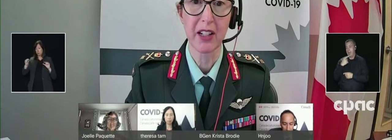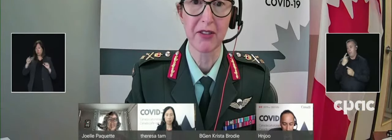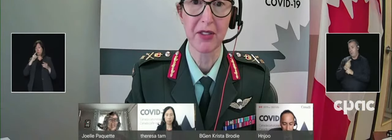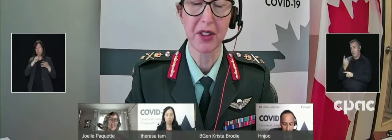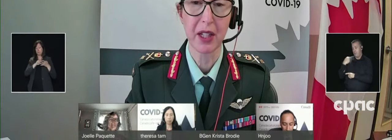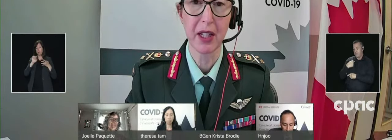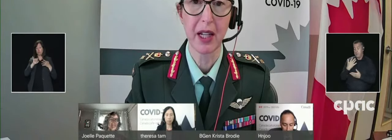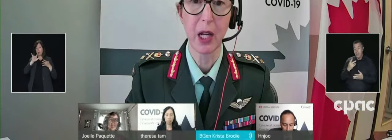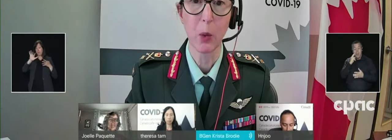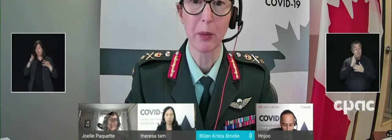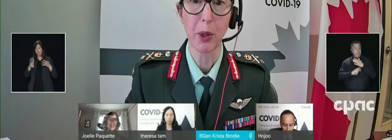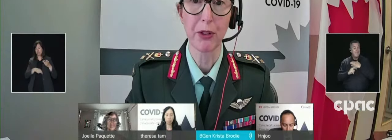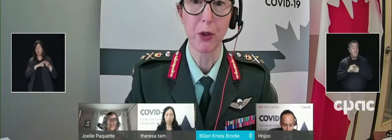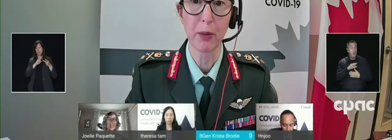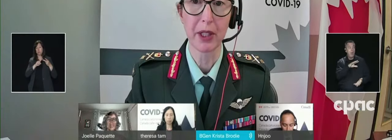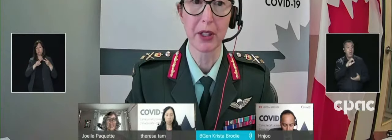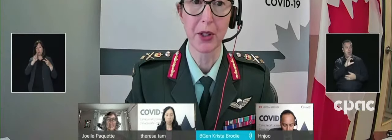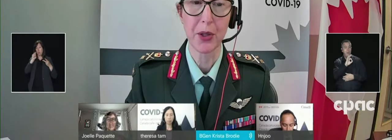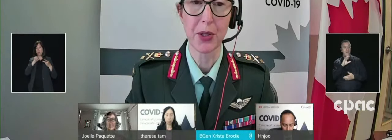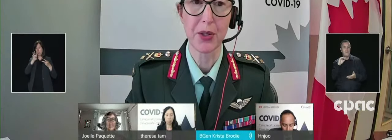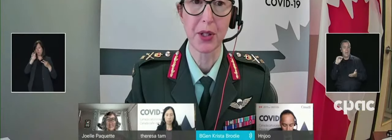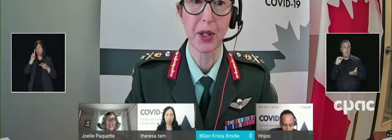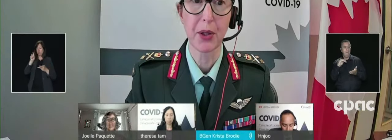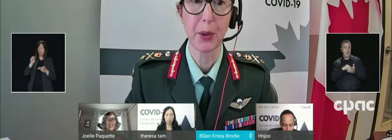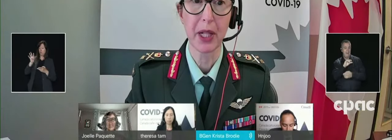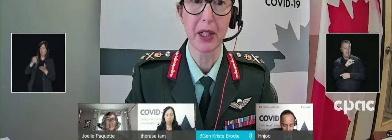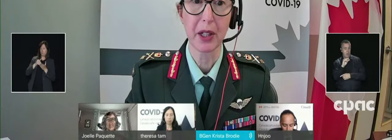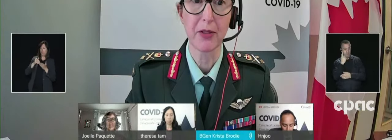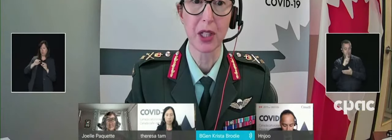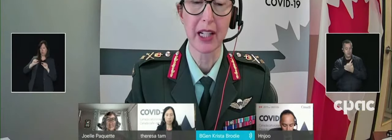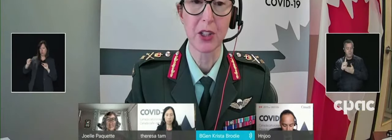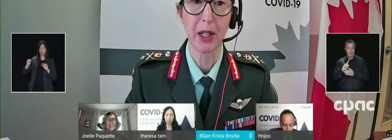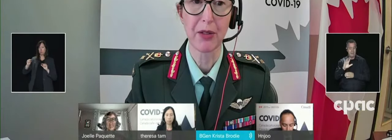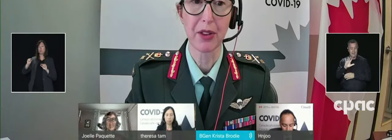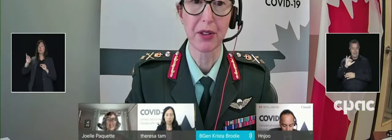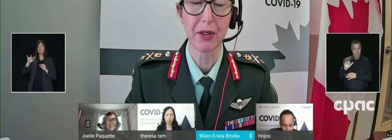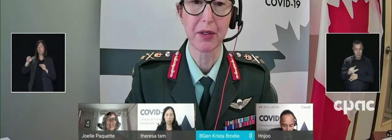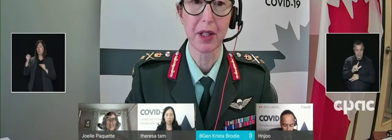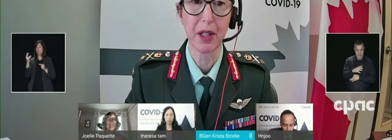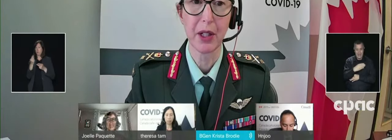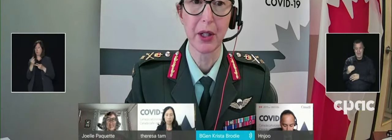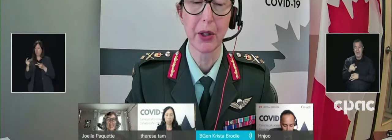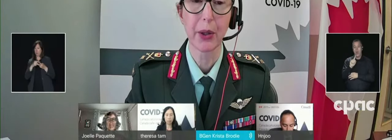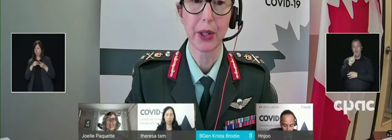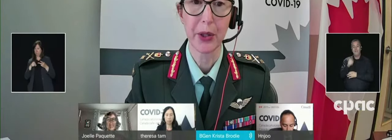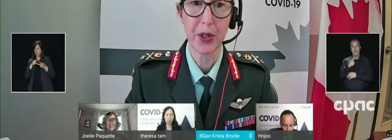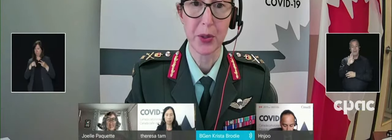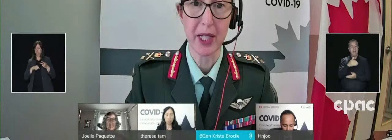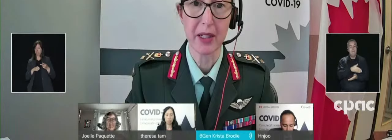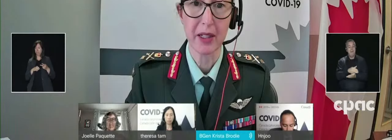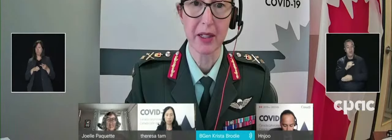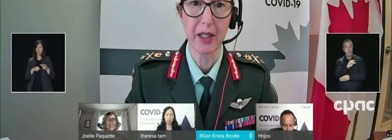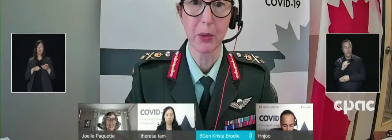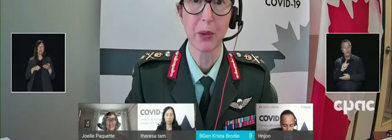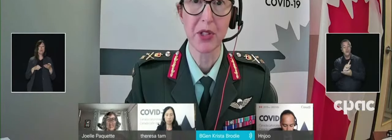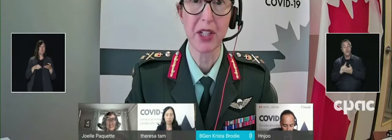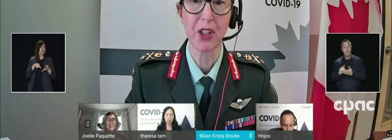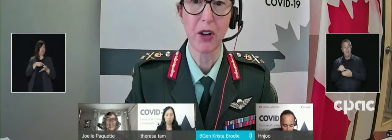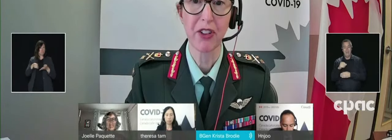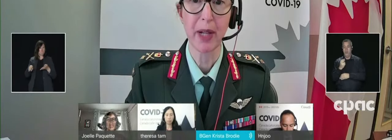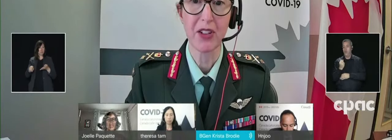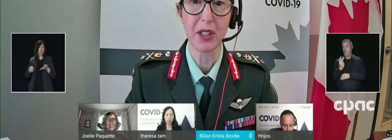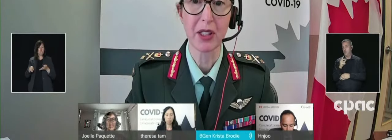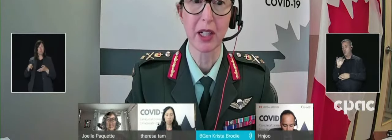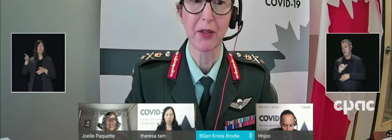of July 5th and 1.4 million doses the week of July 12th. Earlier this week, we